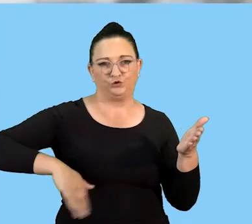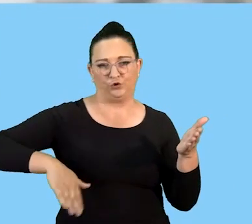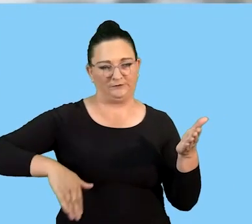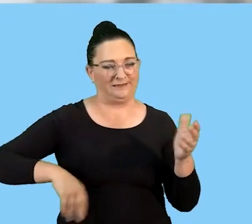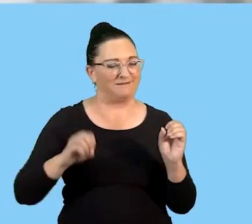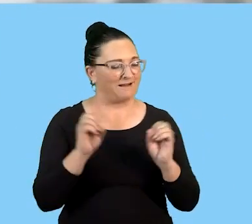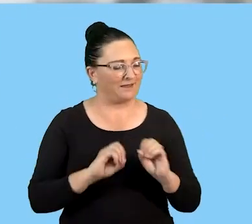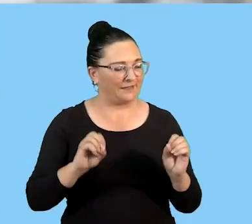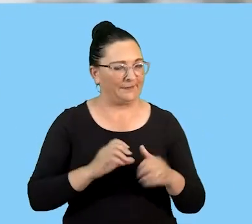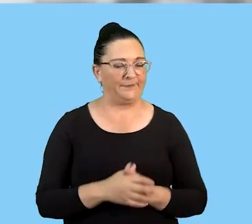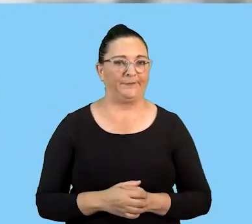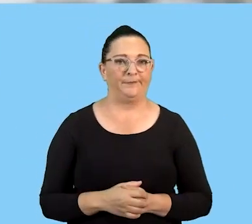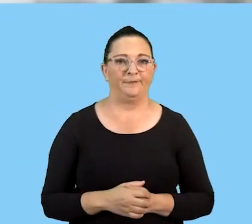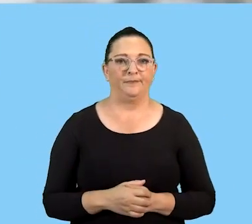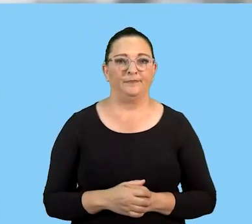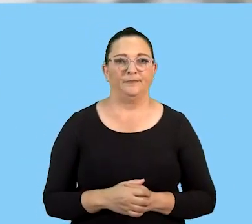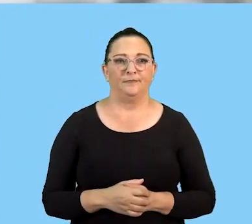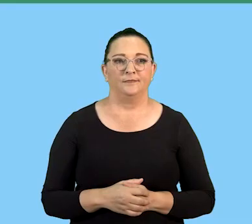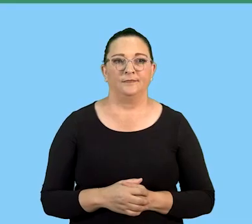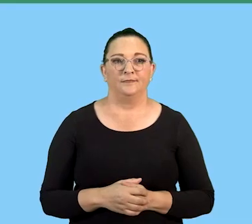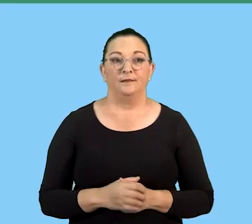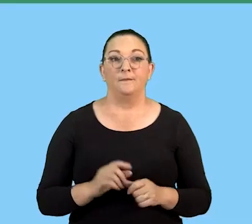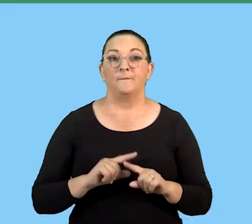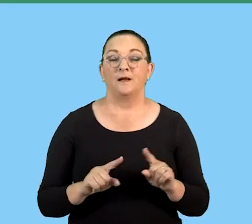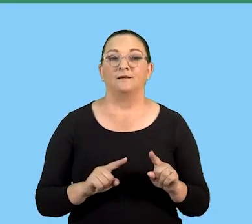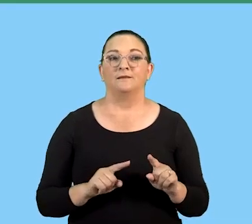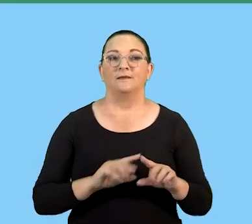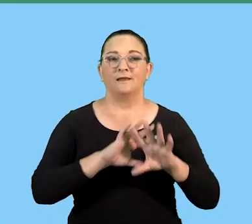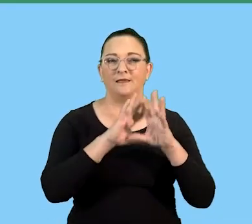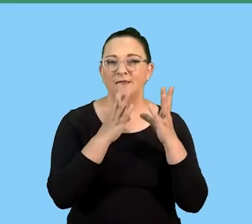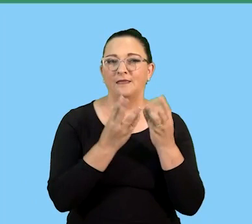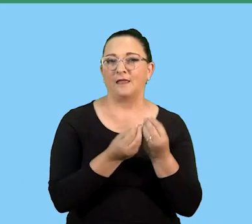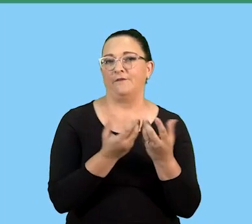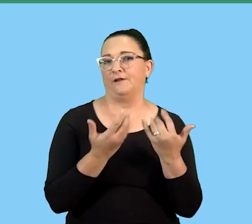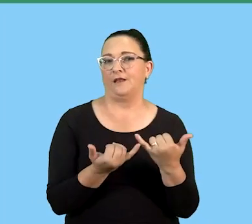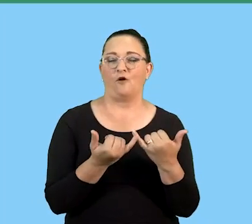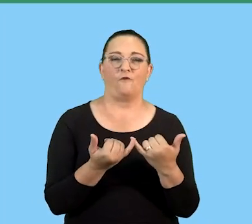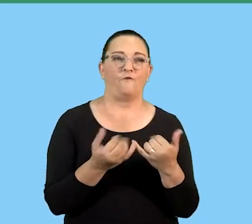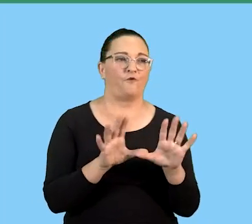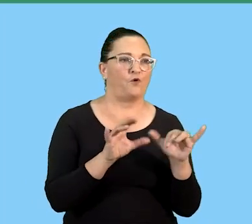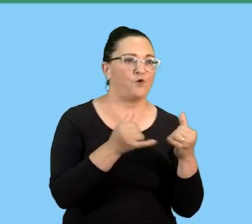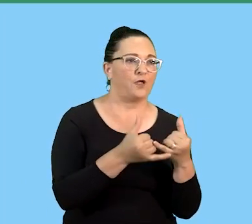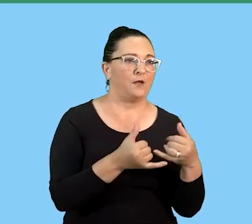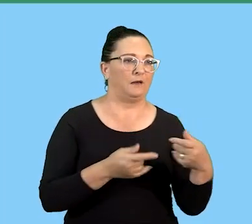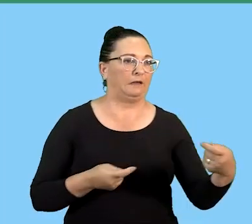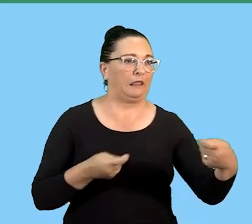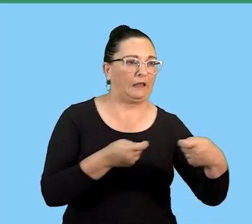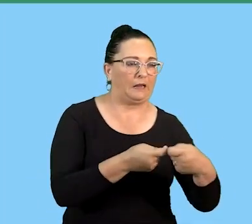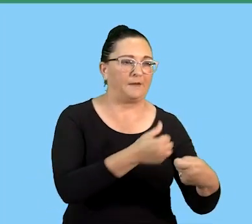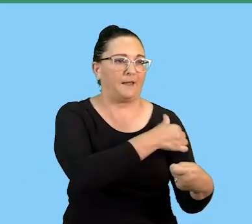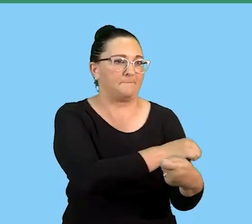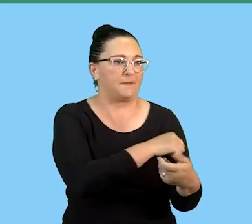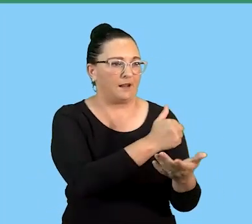deductions have been made. And then it includes all the company contributions, such as